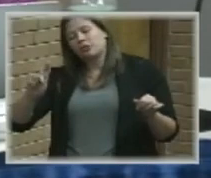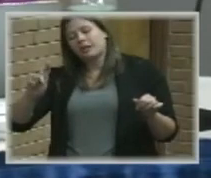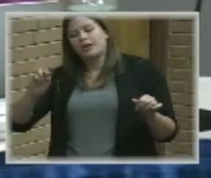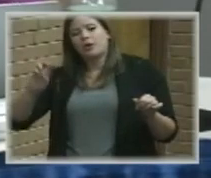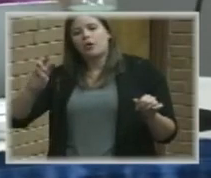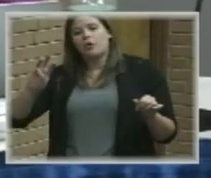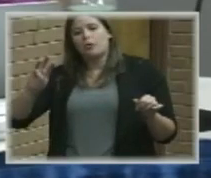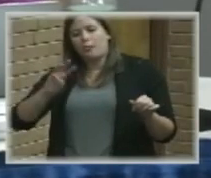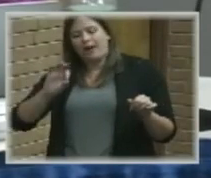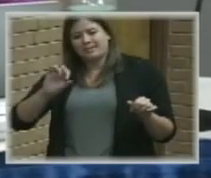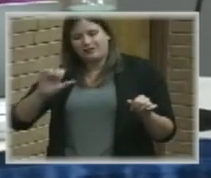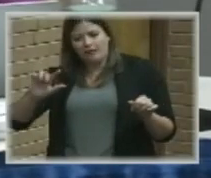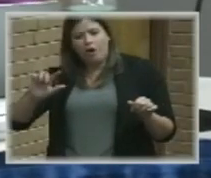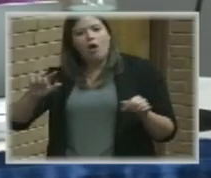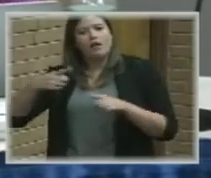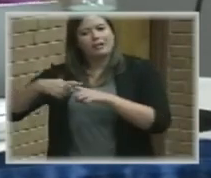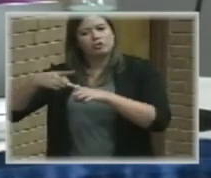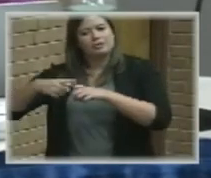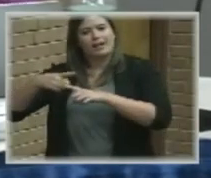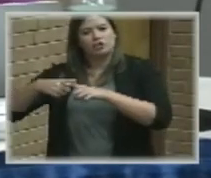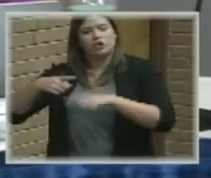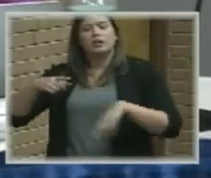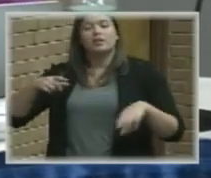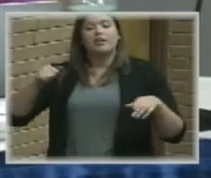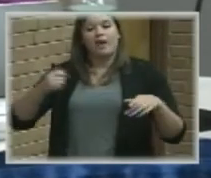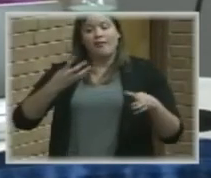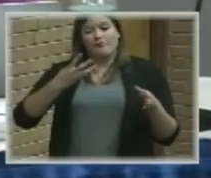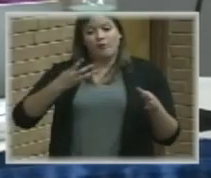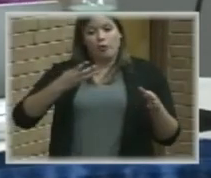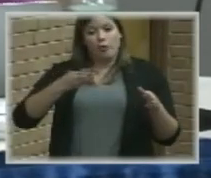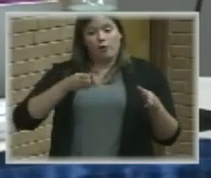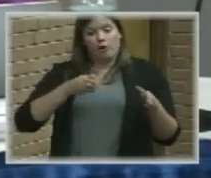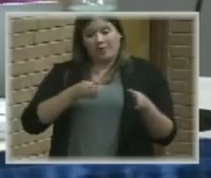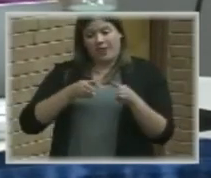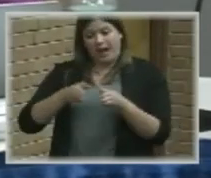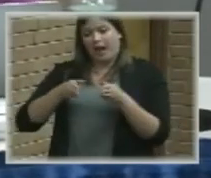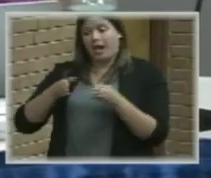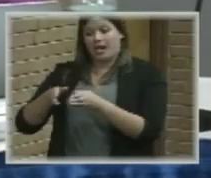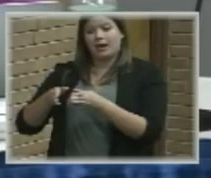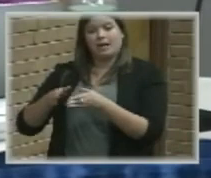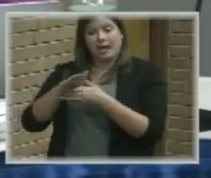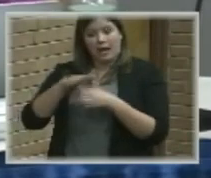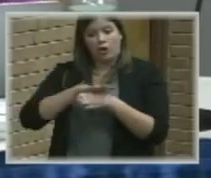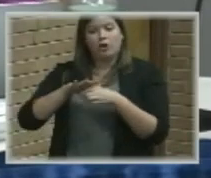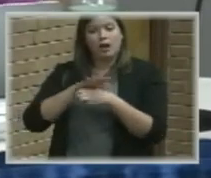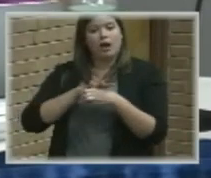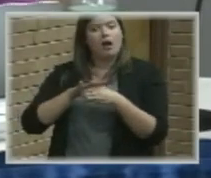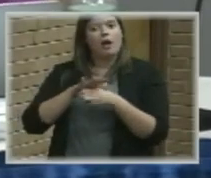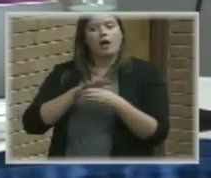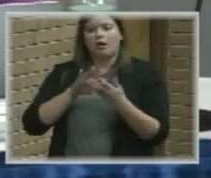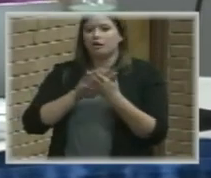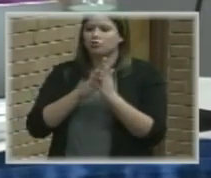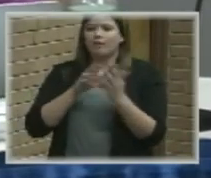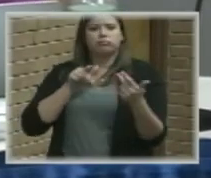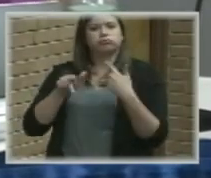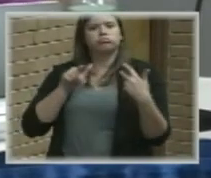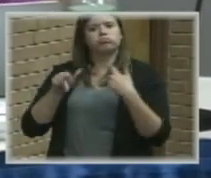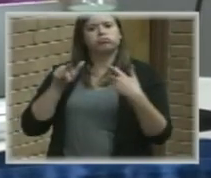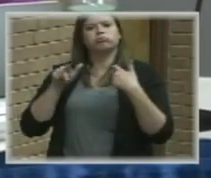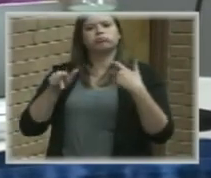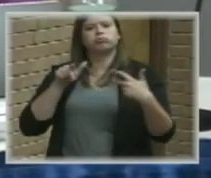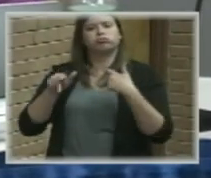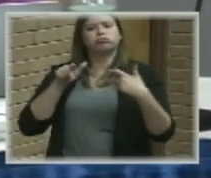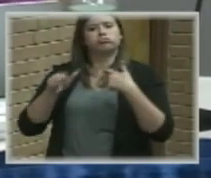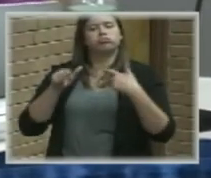Avenue. That's 4-lane area sees about 14,600 vehicles per day,